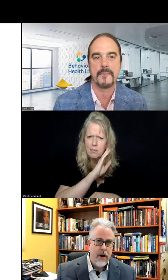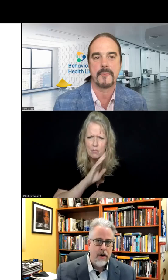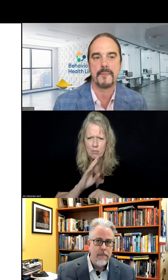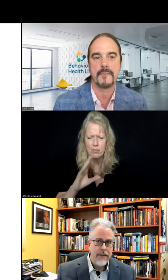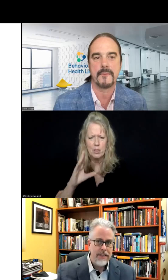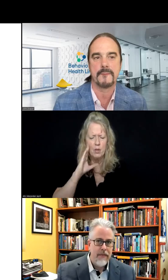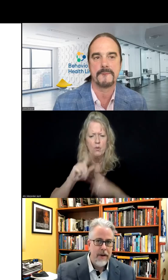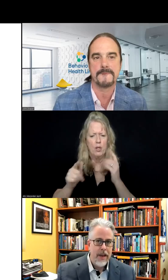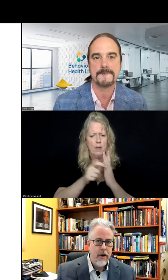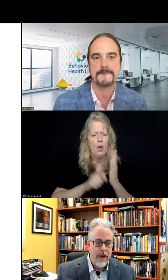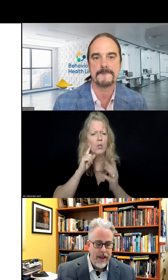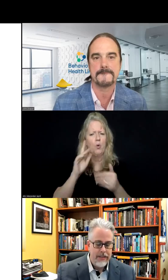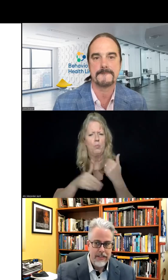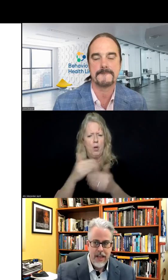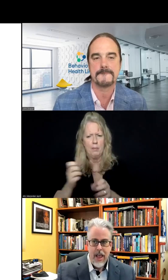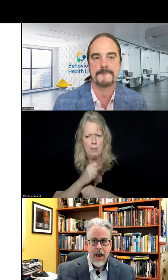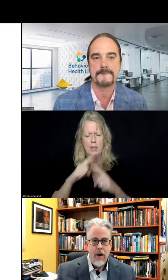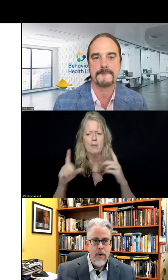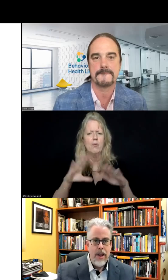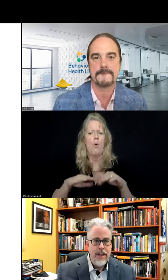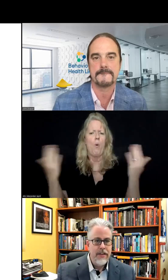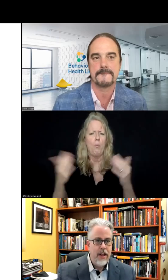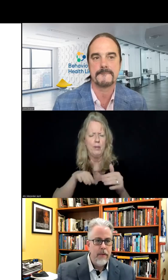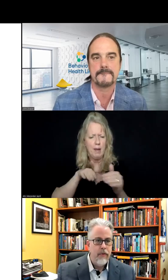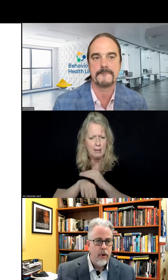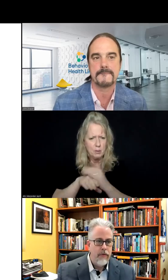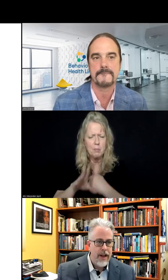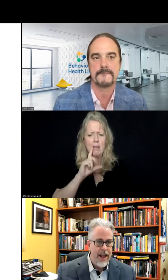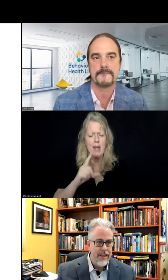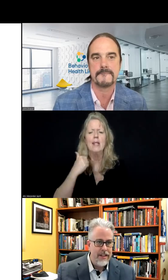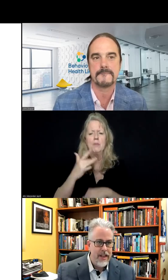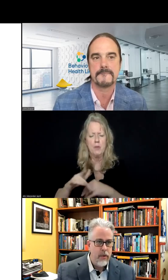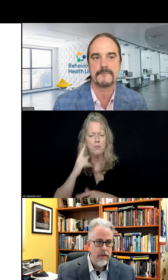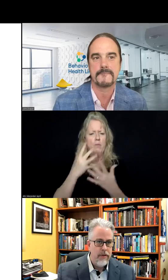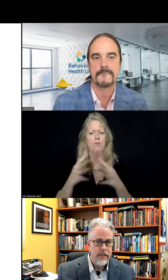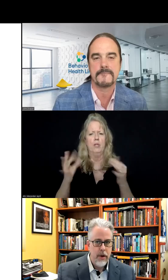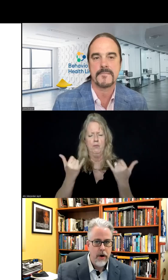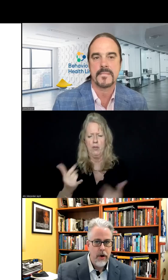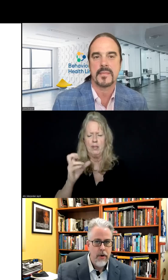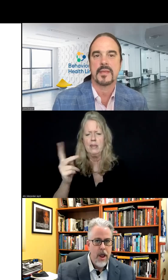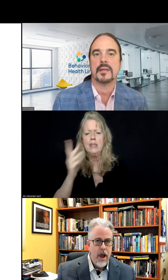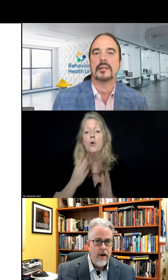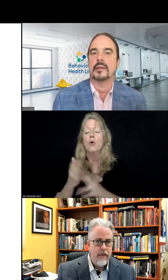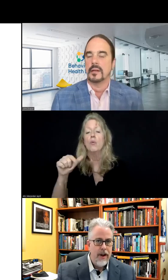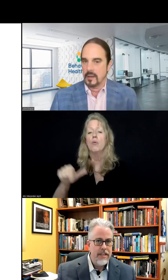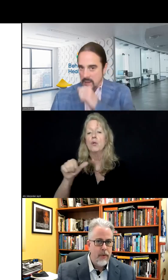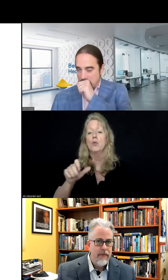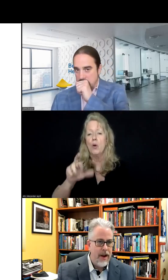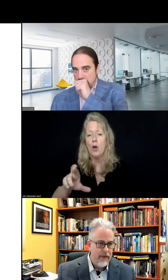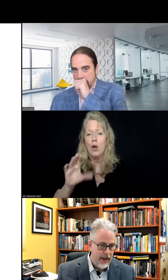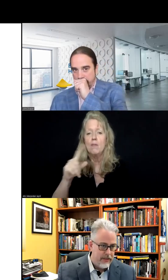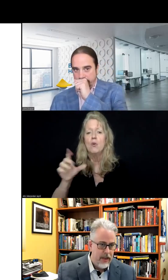for the article processing fee to make it open access. It is available for free at this link or through this QR code for the